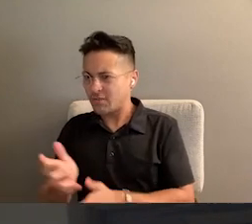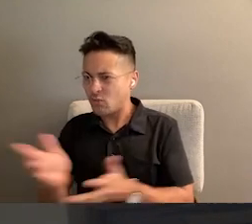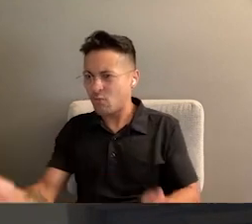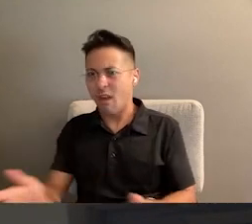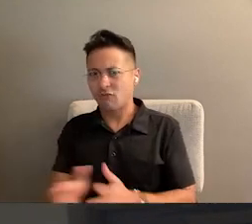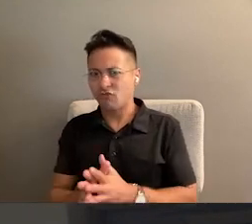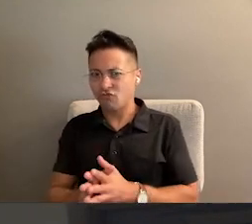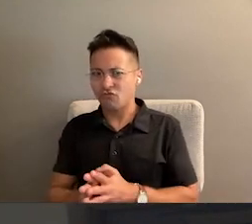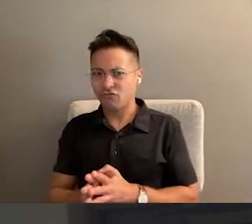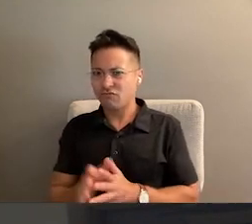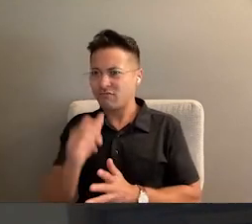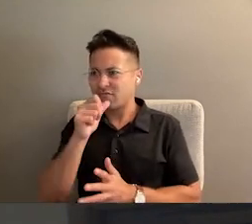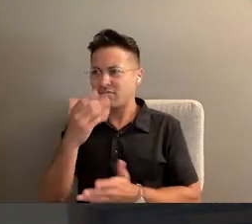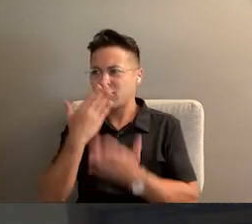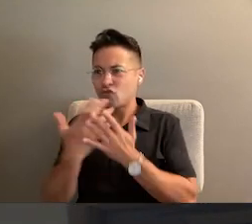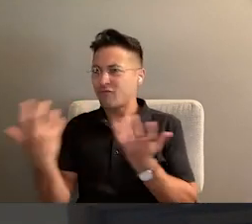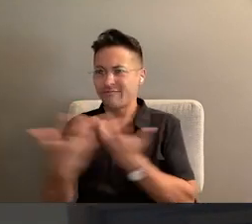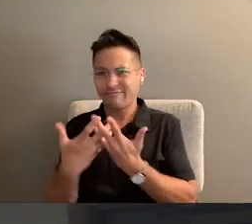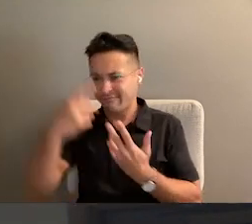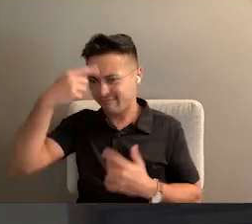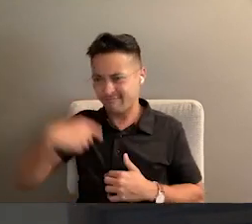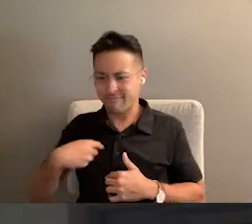I thought, or this isn't right,